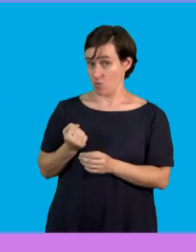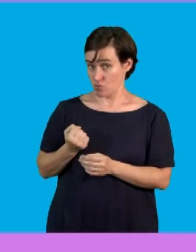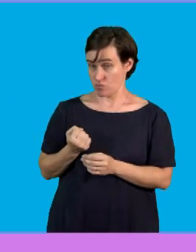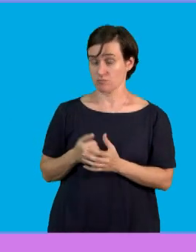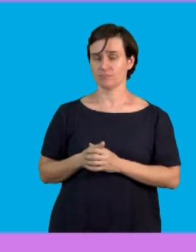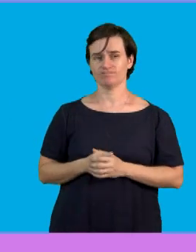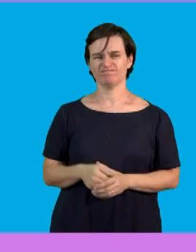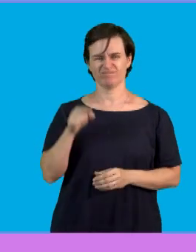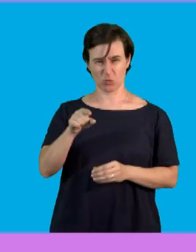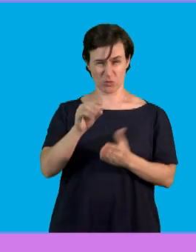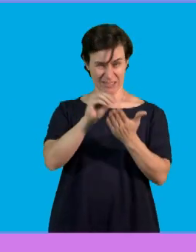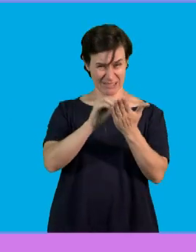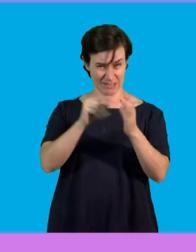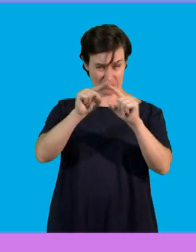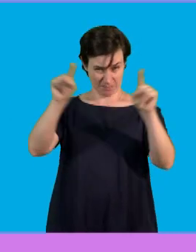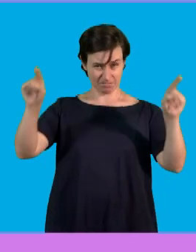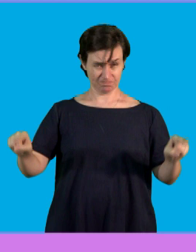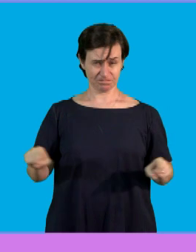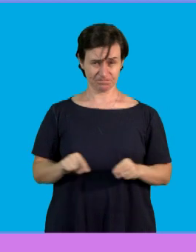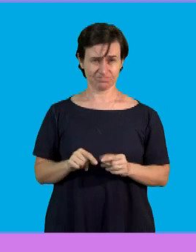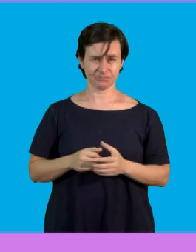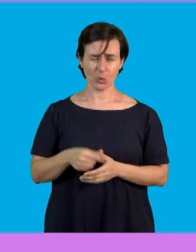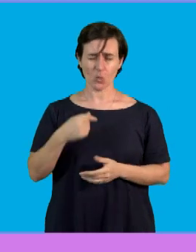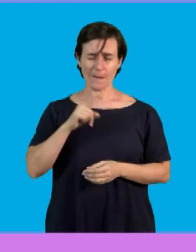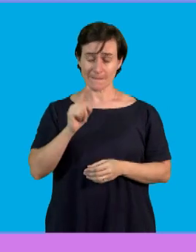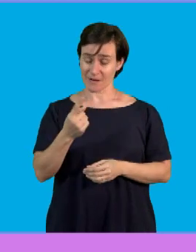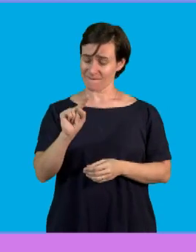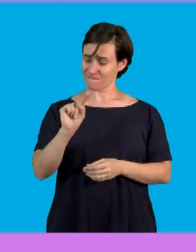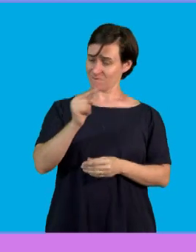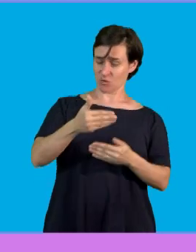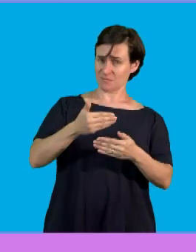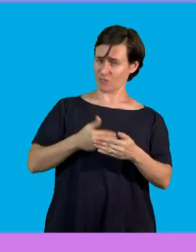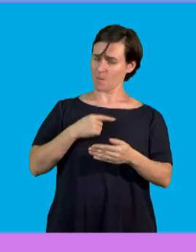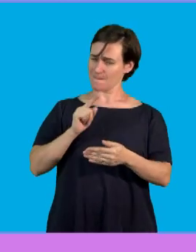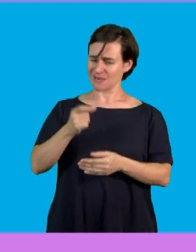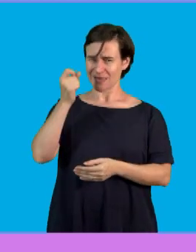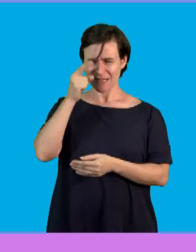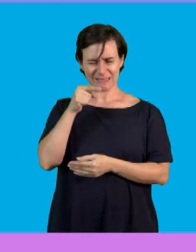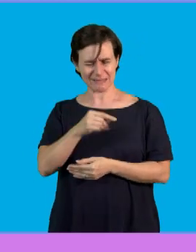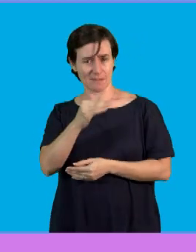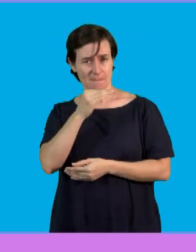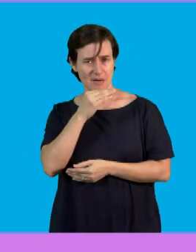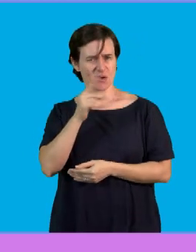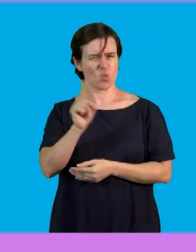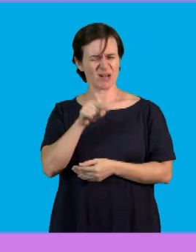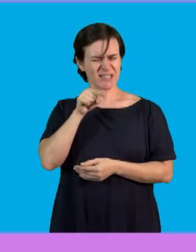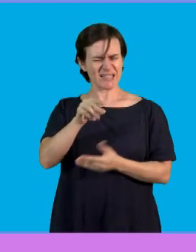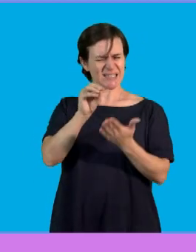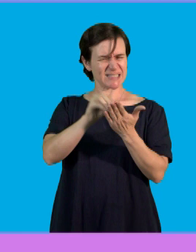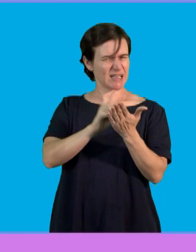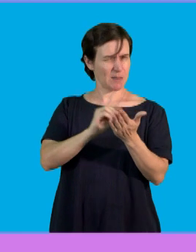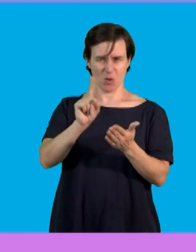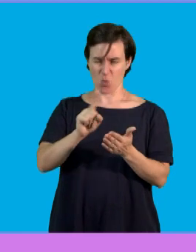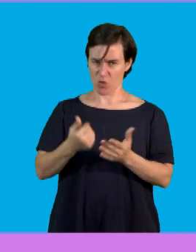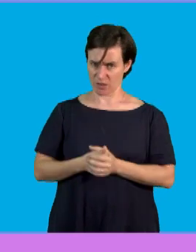this statement, remember, firstly, you need to make sense of what the statement means and what type of a statement is it.